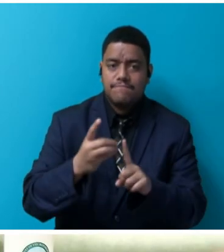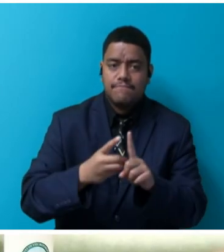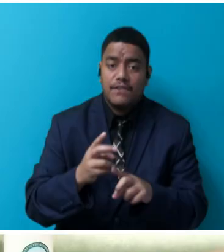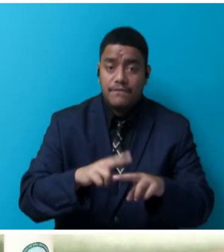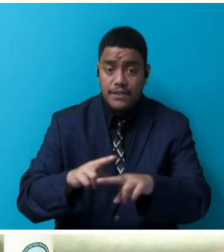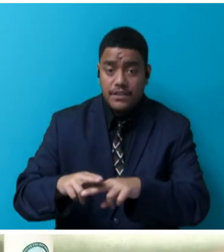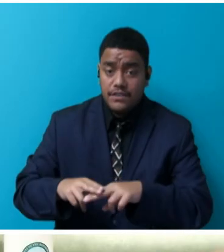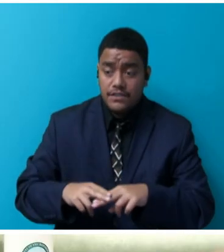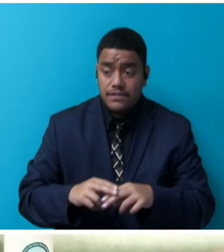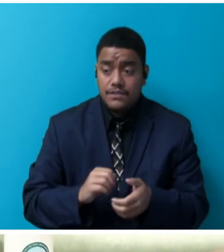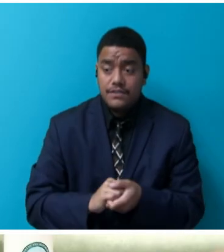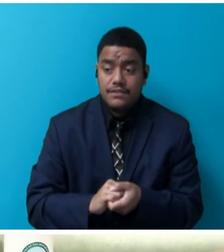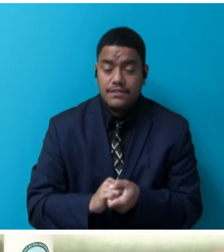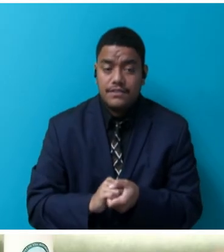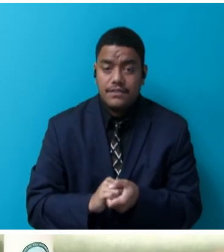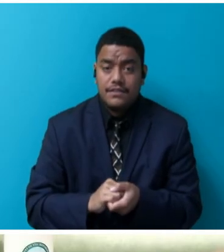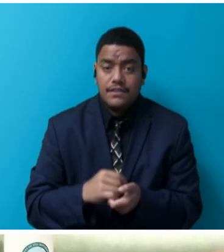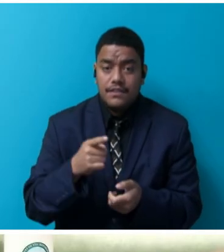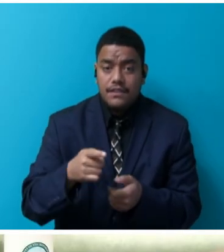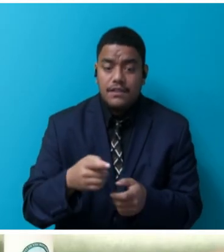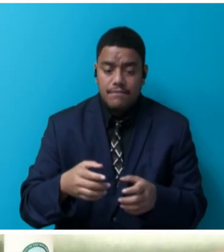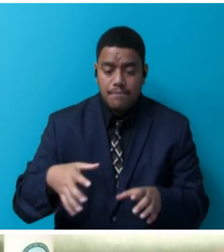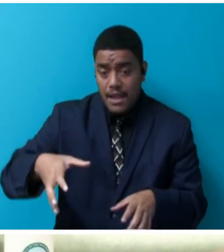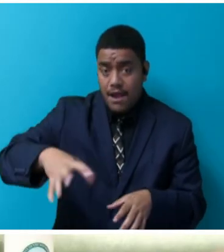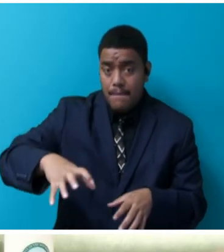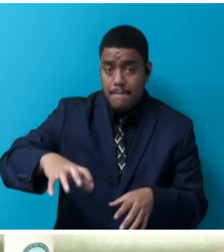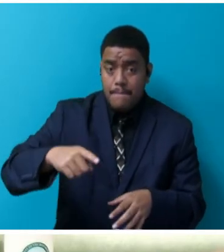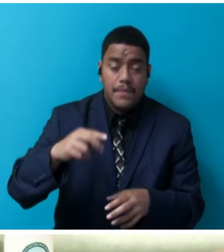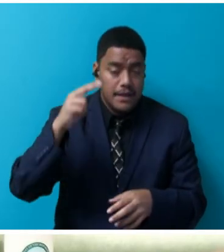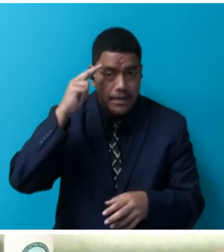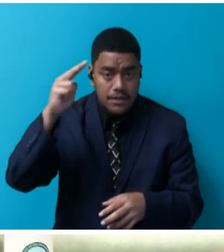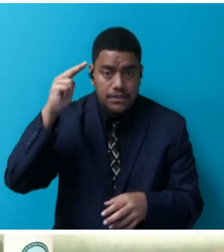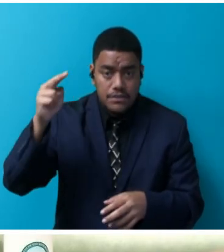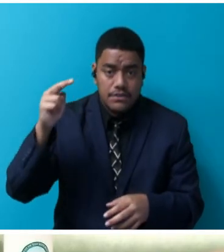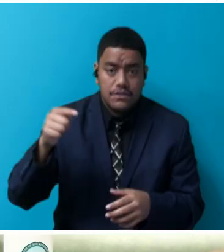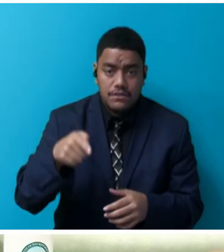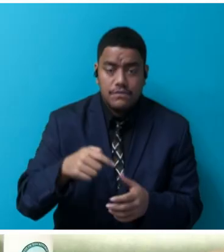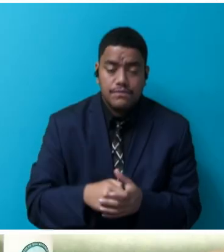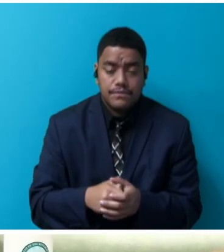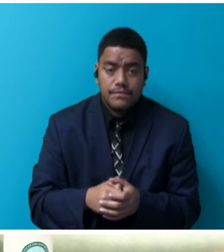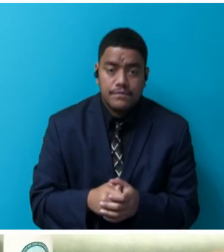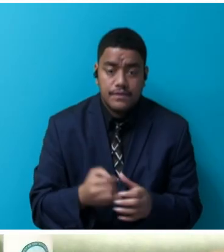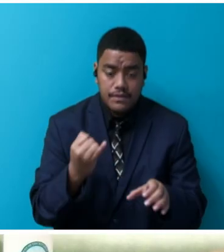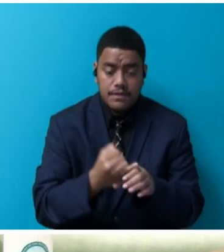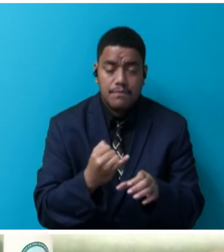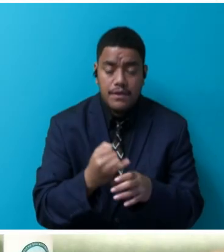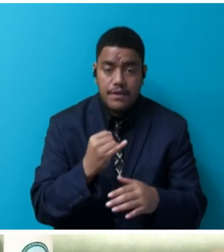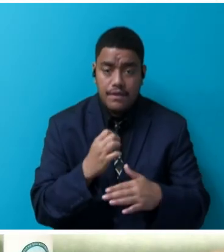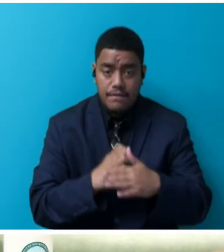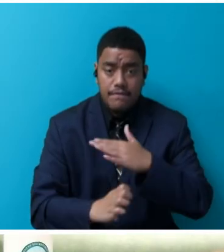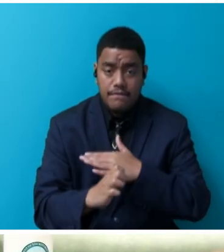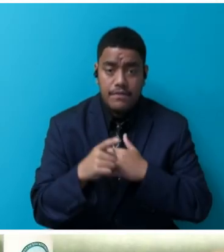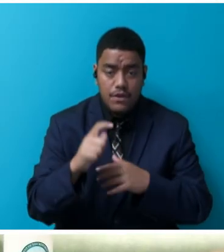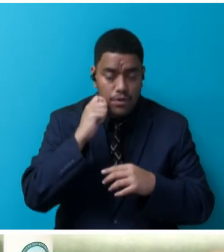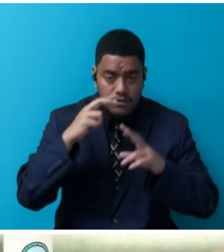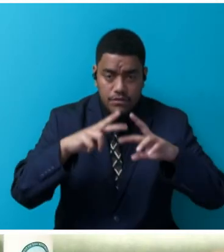Fiji's as a central coordination hub during nationally significant cyber events, Fiji's search role will be